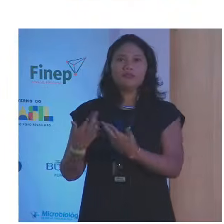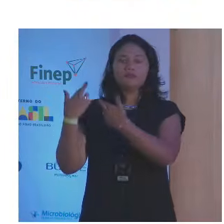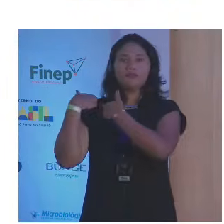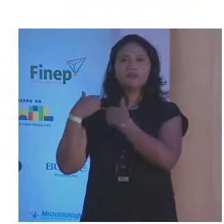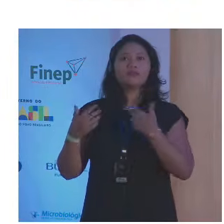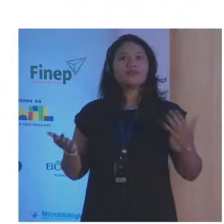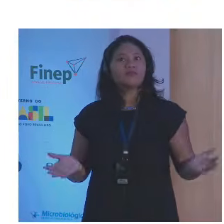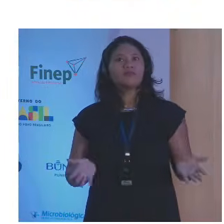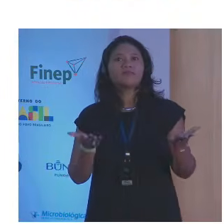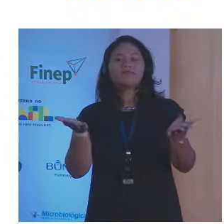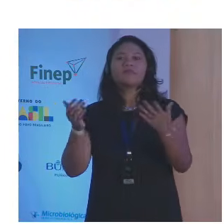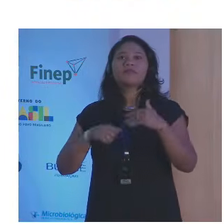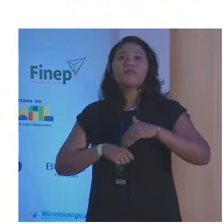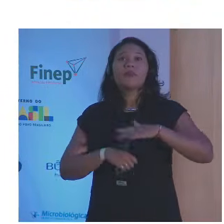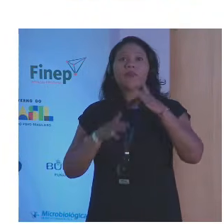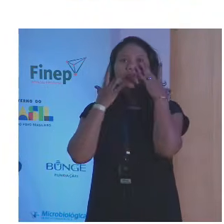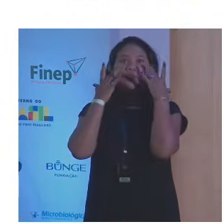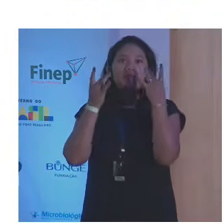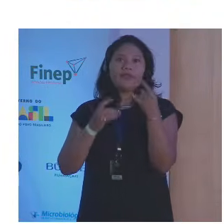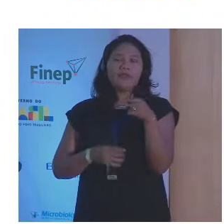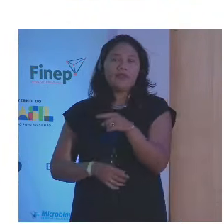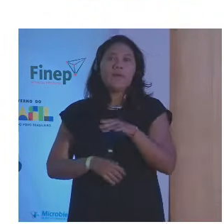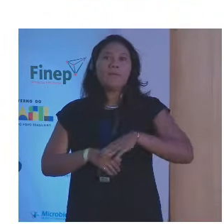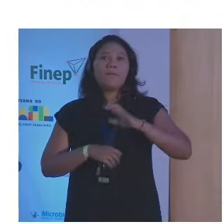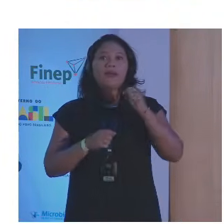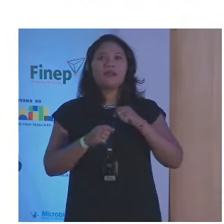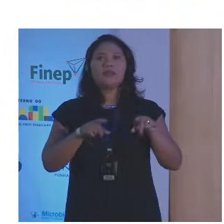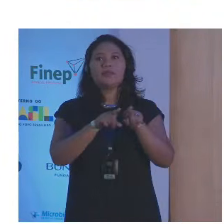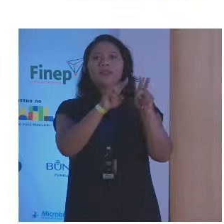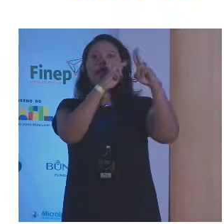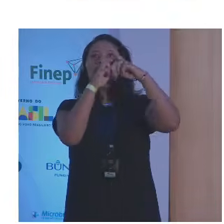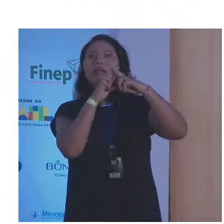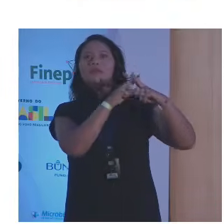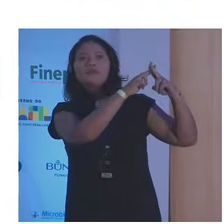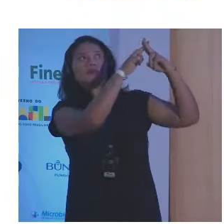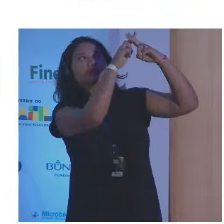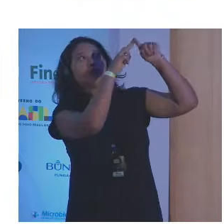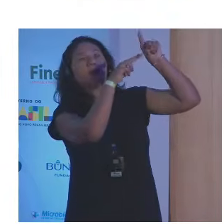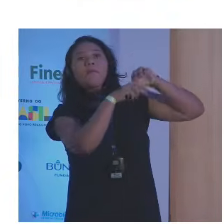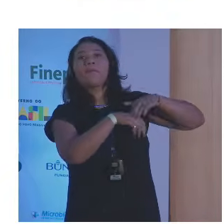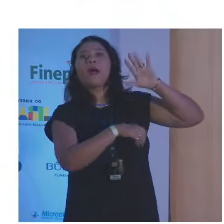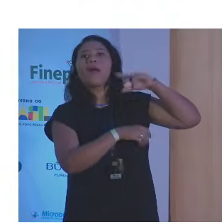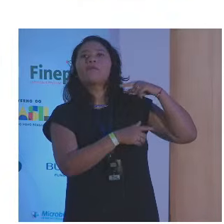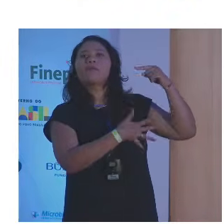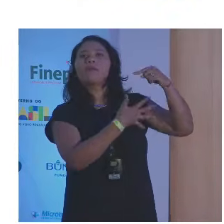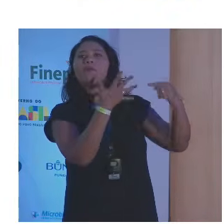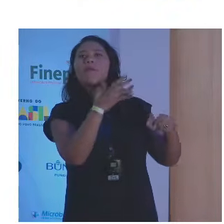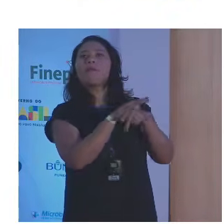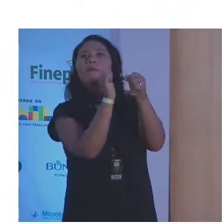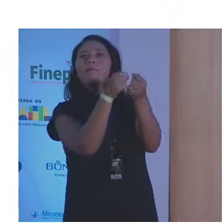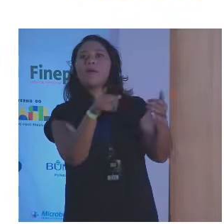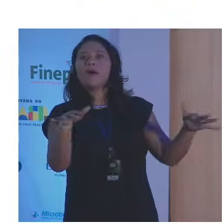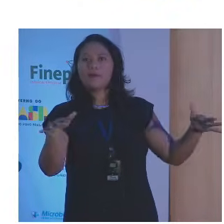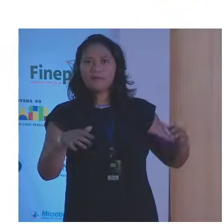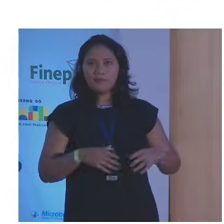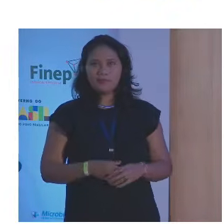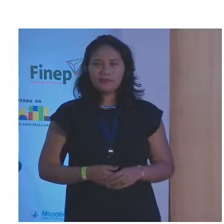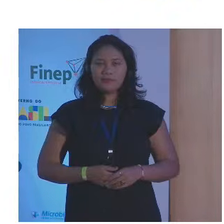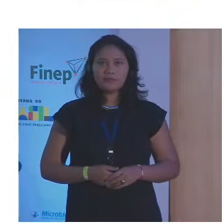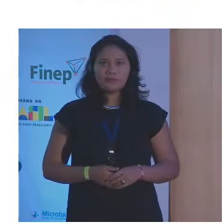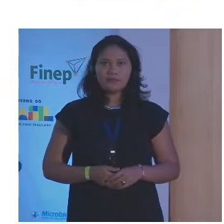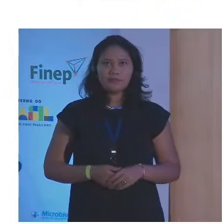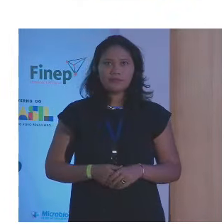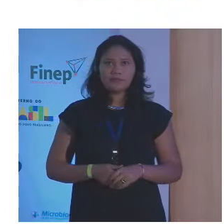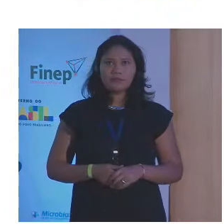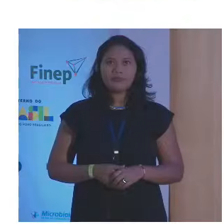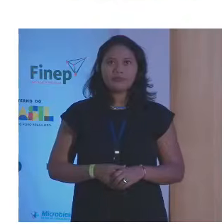more observations, more satellites, more instruments at sea, and that we need to feed the